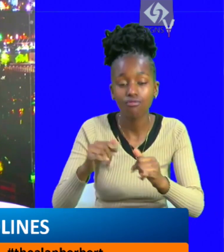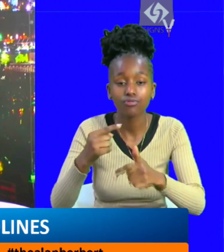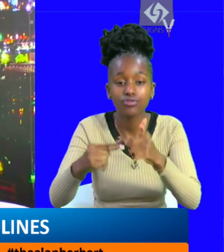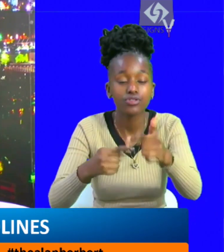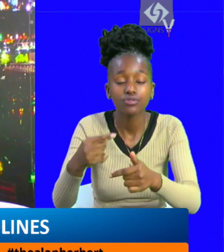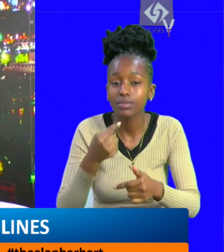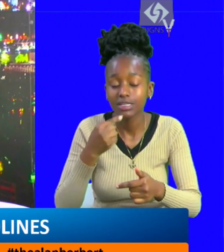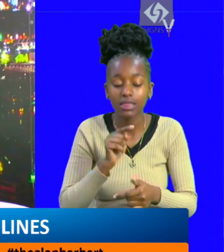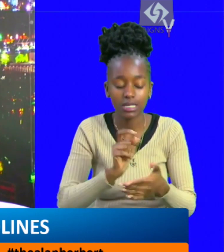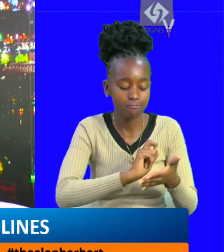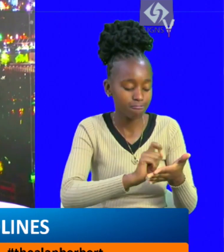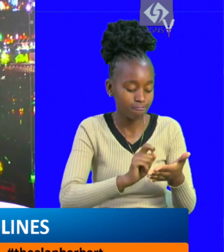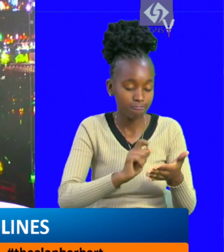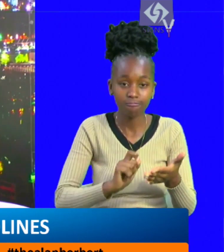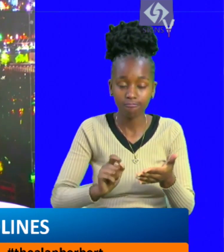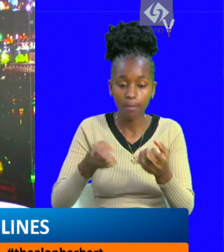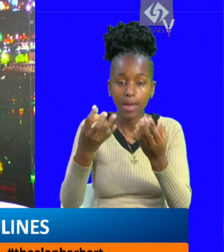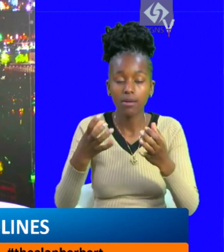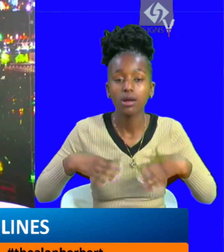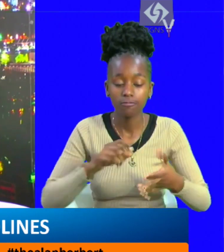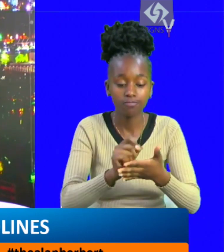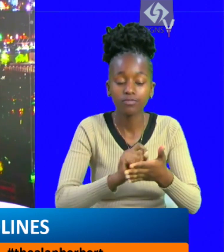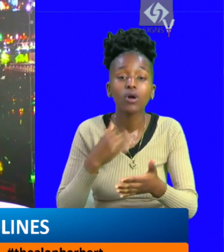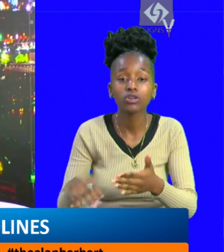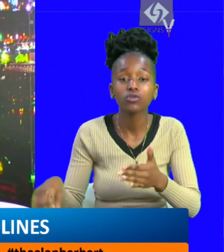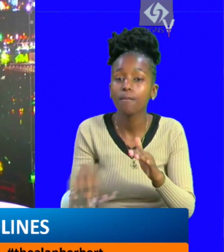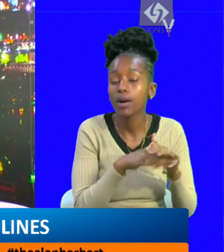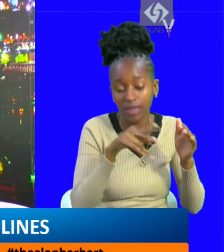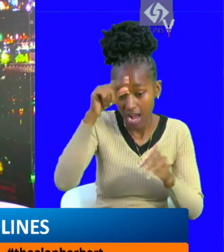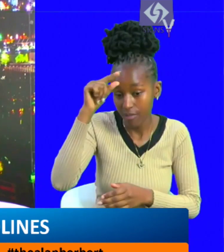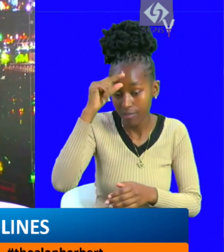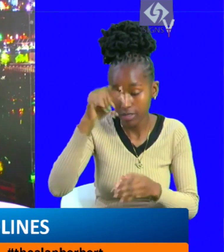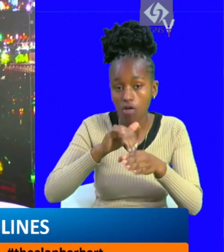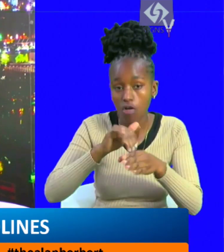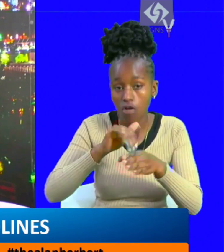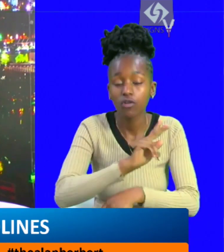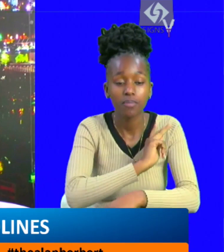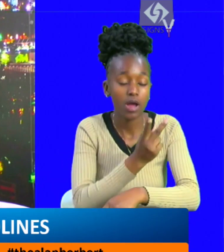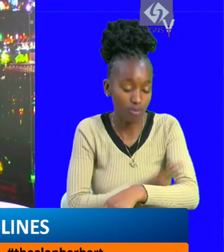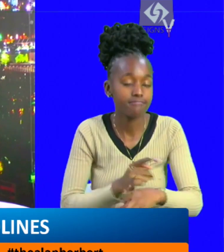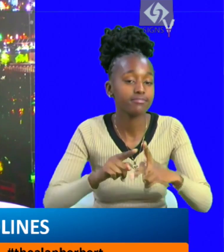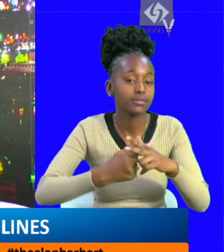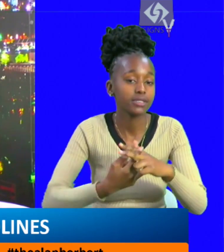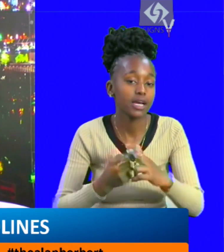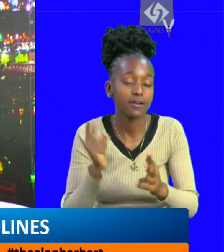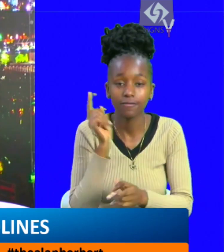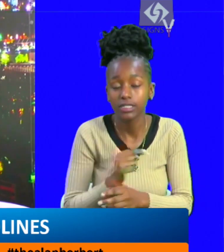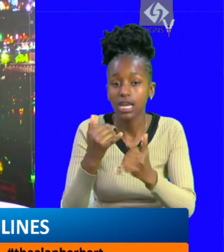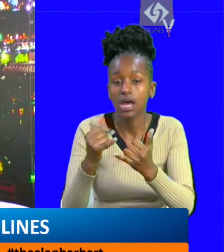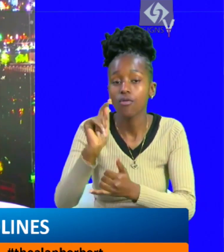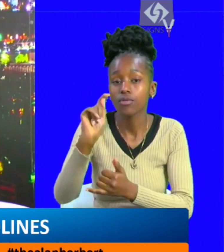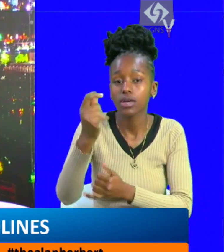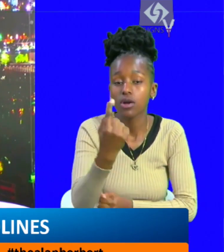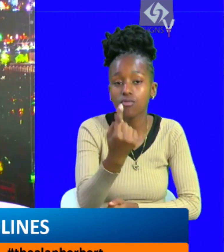says a collection of signatures to remove government continues. Azimio la Umoja One Kenya Coalition says its signature coalition